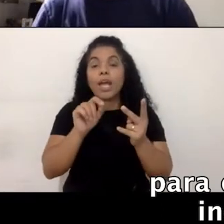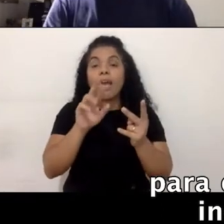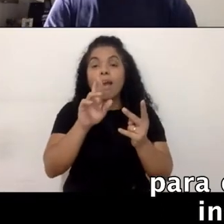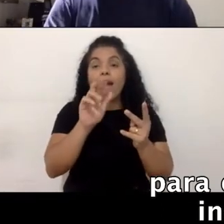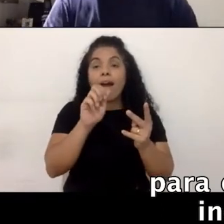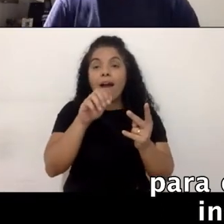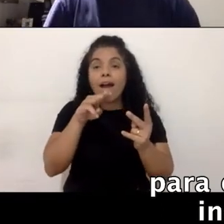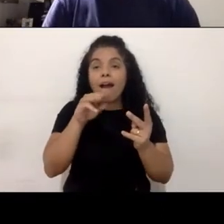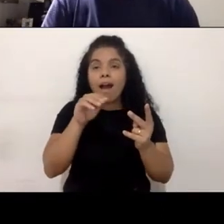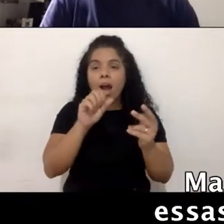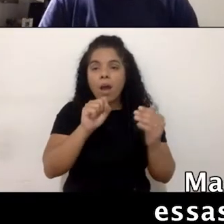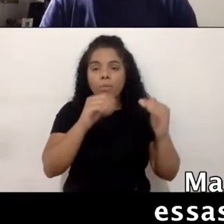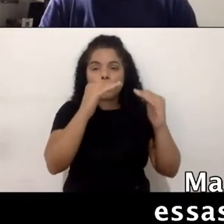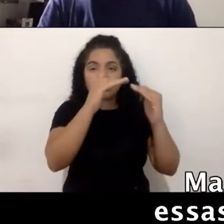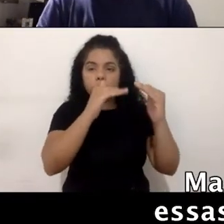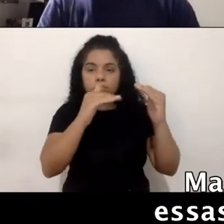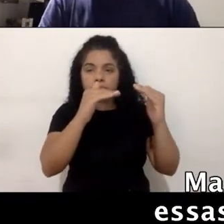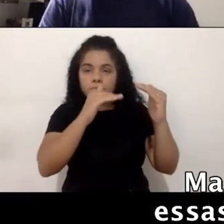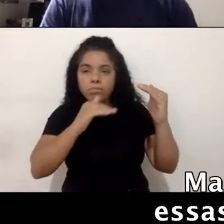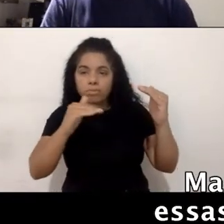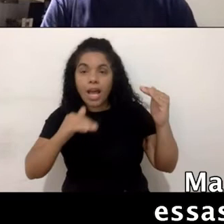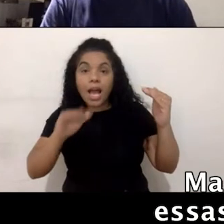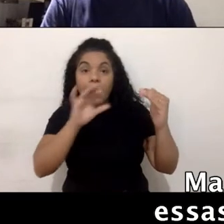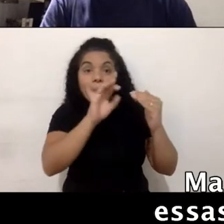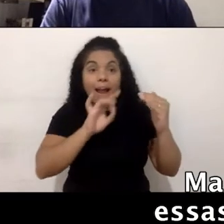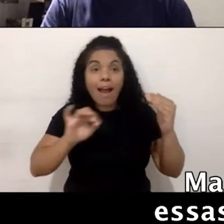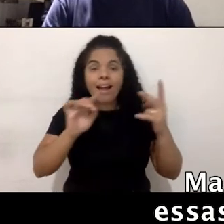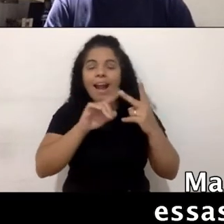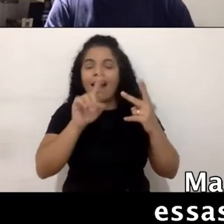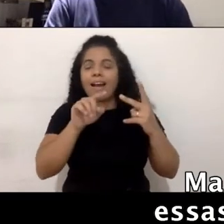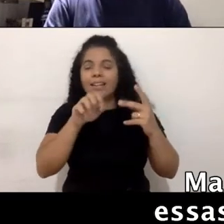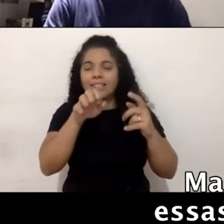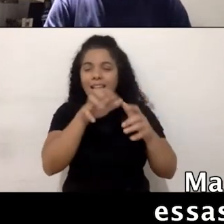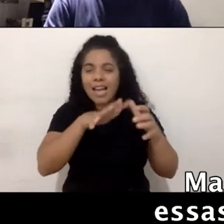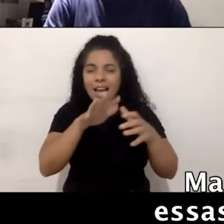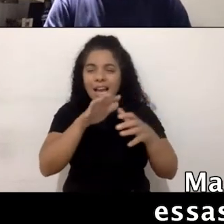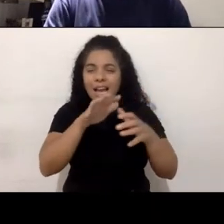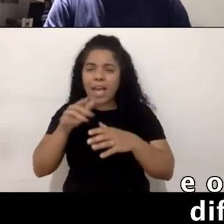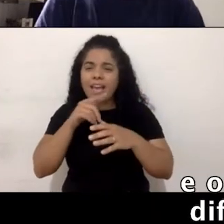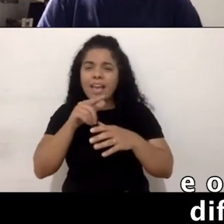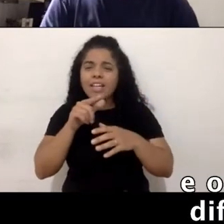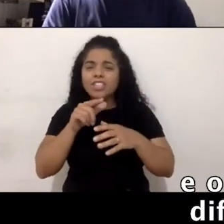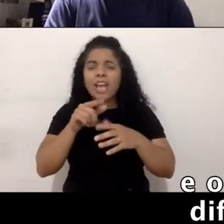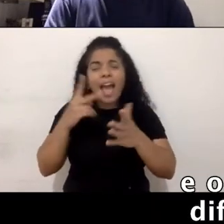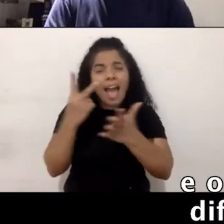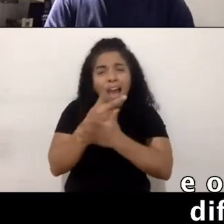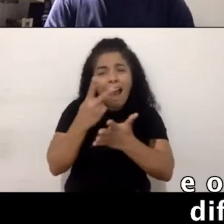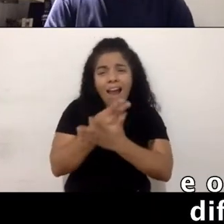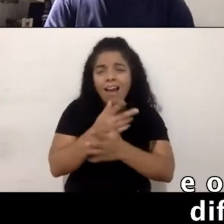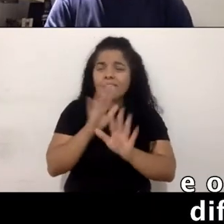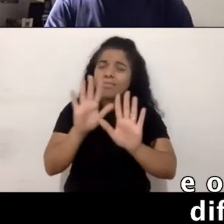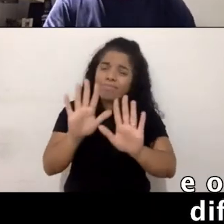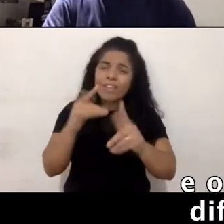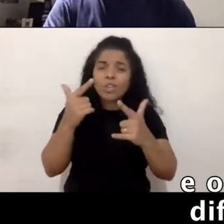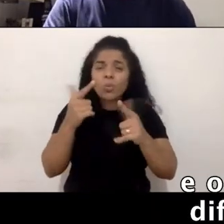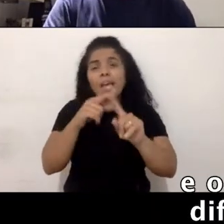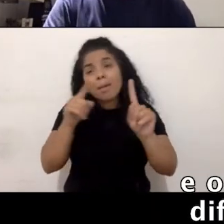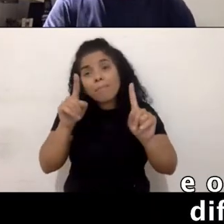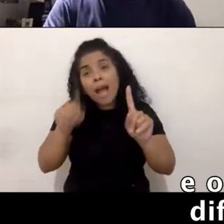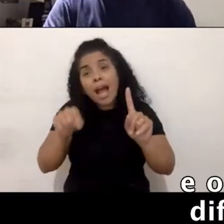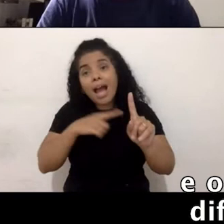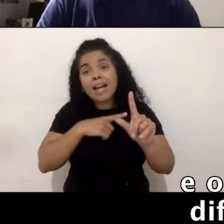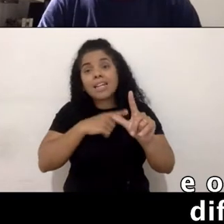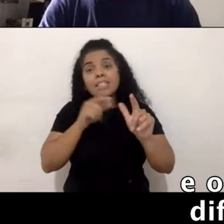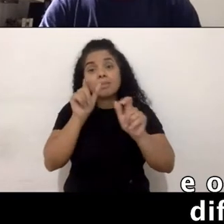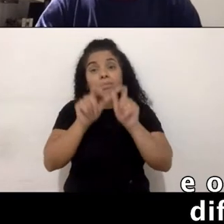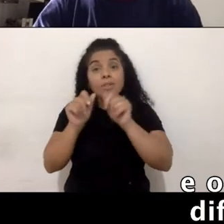inherently wrong with that, but it's the fact that people will then tend to make those changes in the branch. In the branches, and the branches will be slightly different. The code in